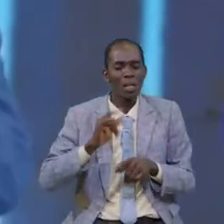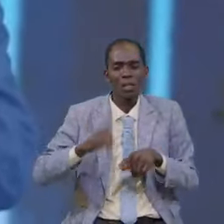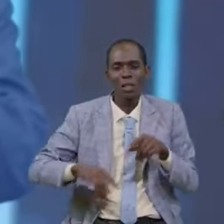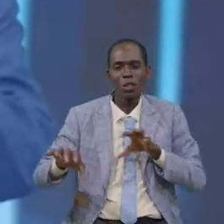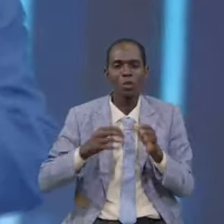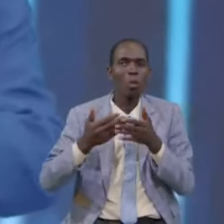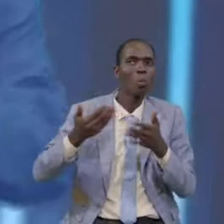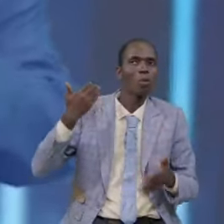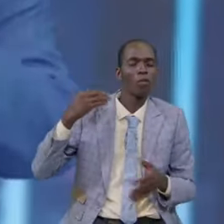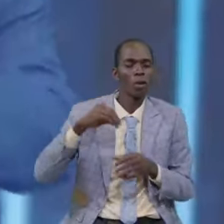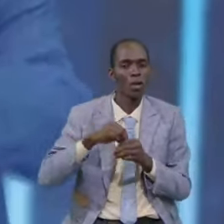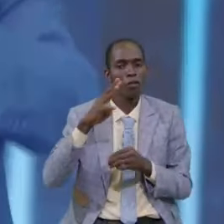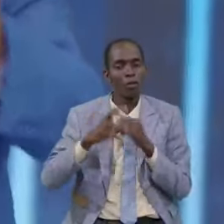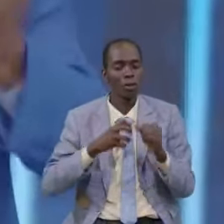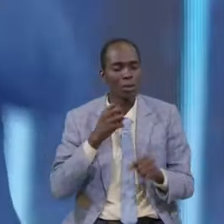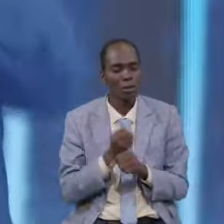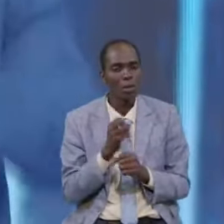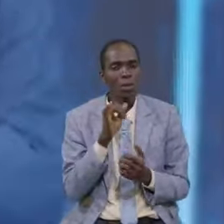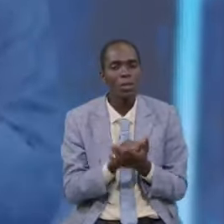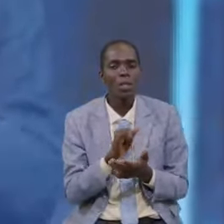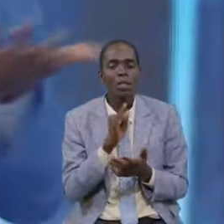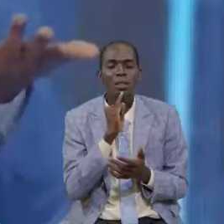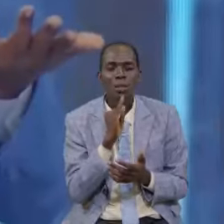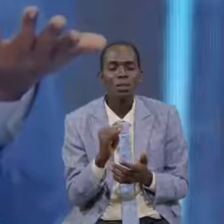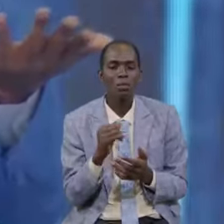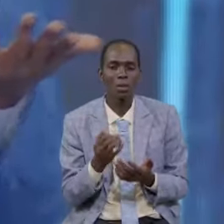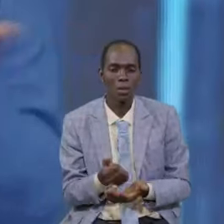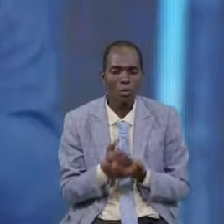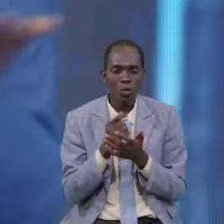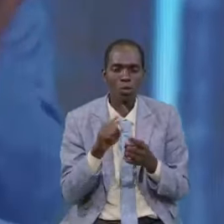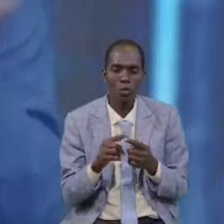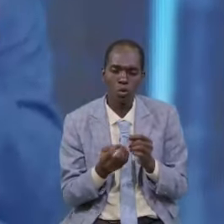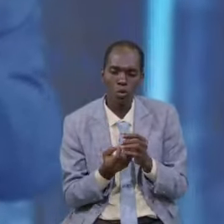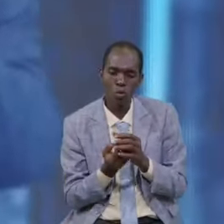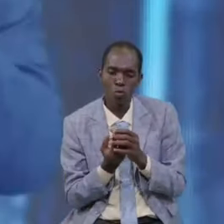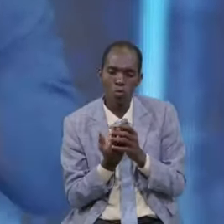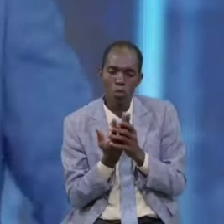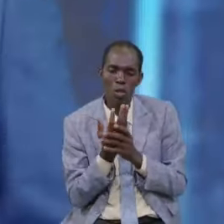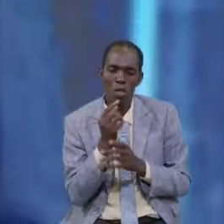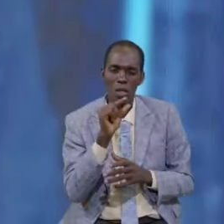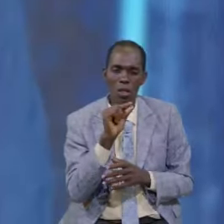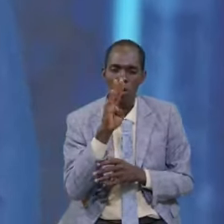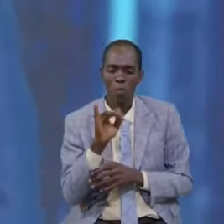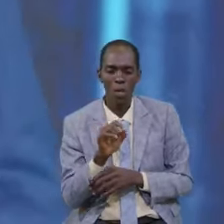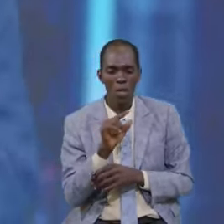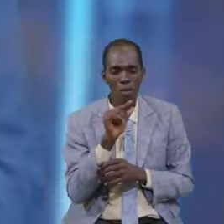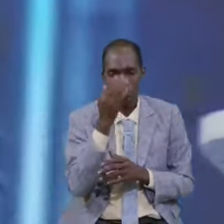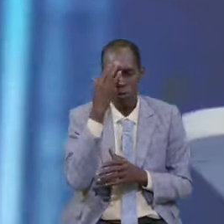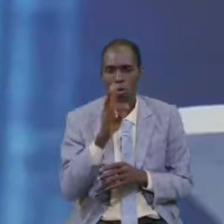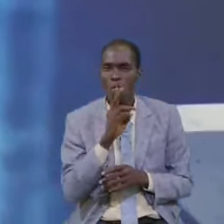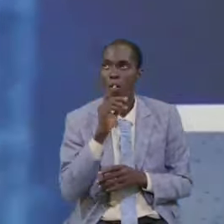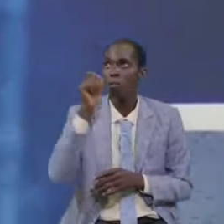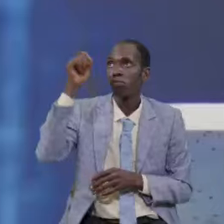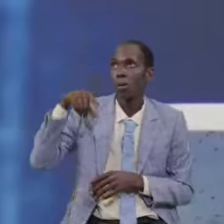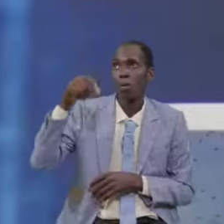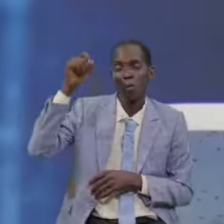growing little by little by little. And they tell us drops of water makes a mighty ocean. And